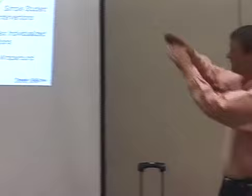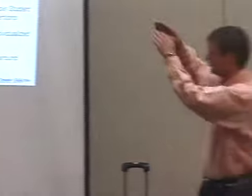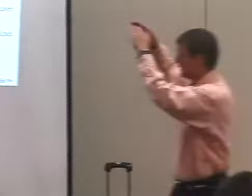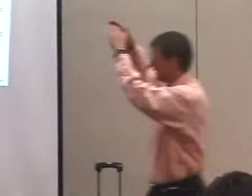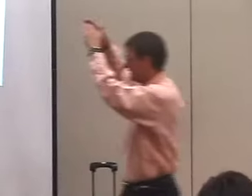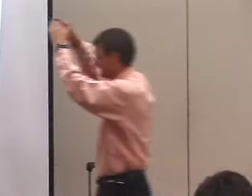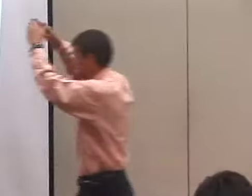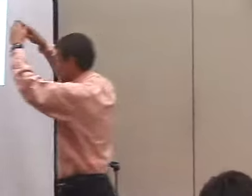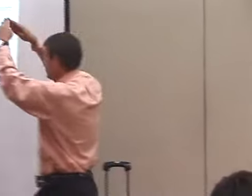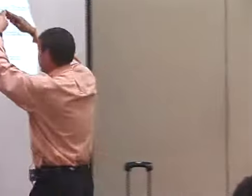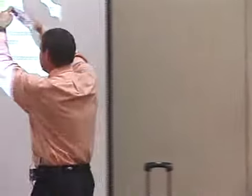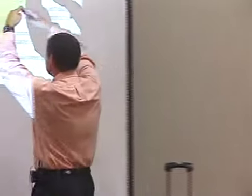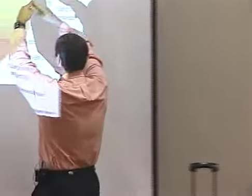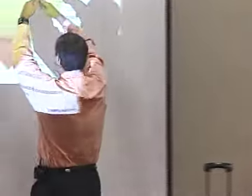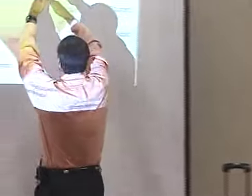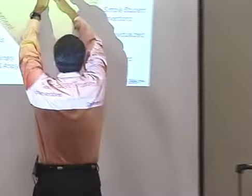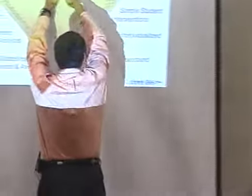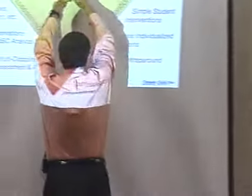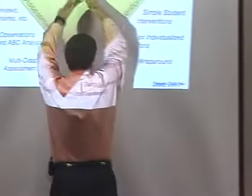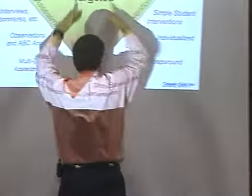that's like this.